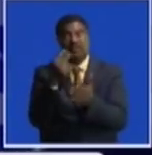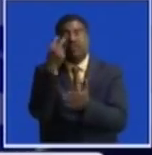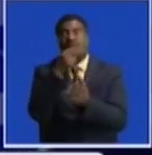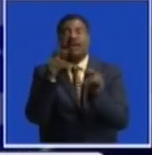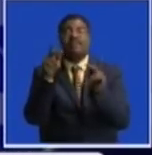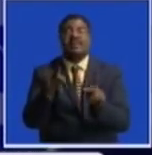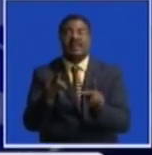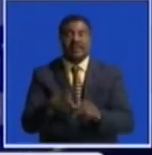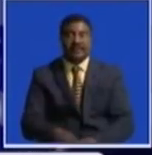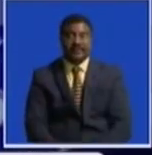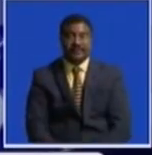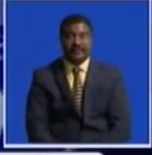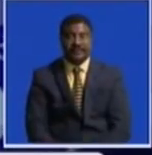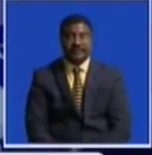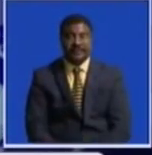Kandeta.